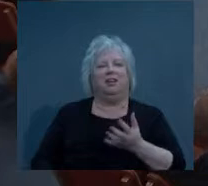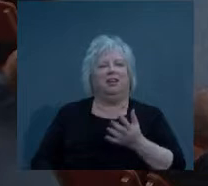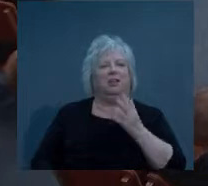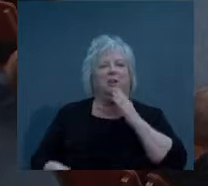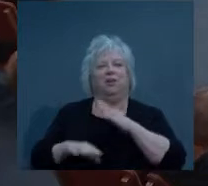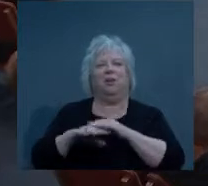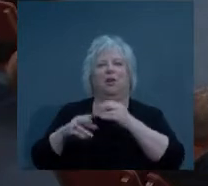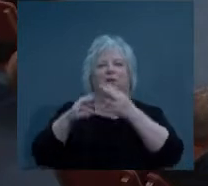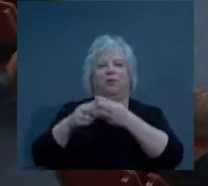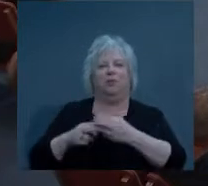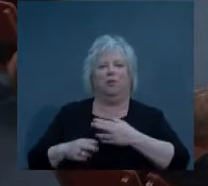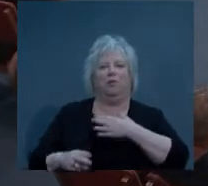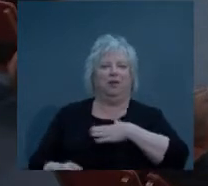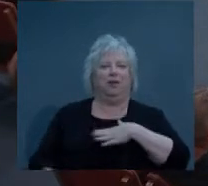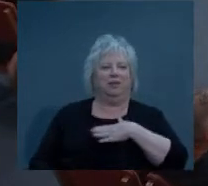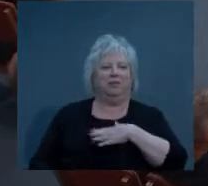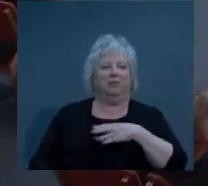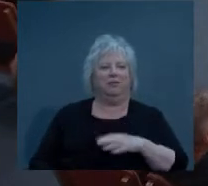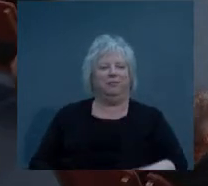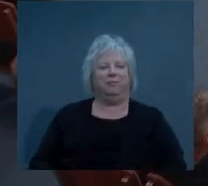You'll call the roll, please.